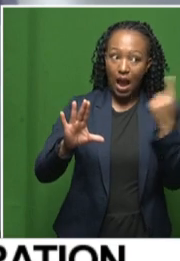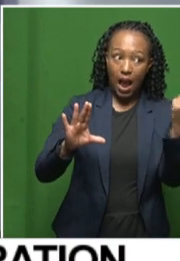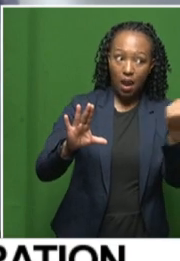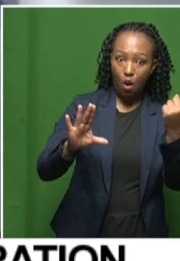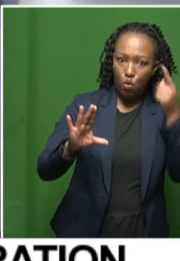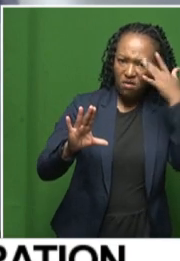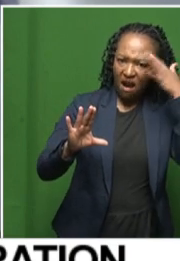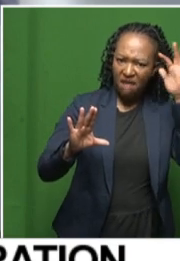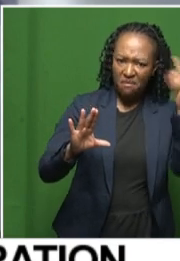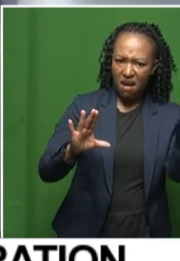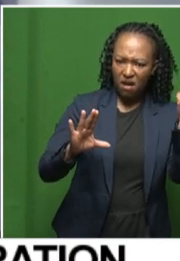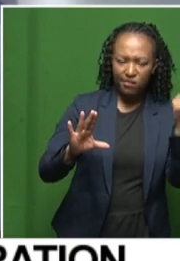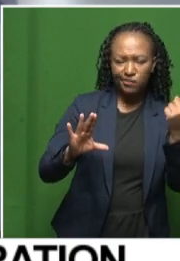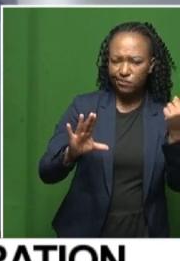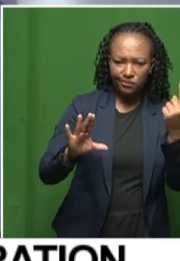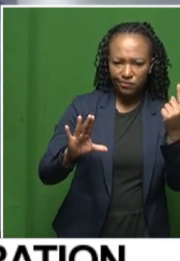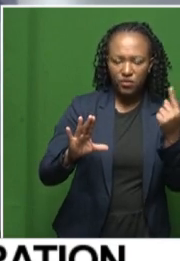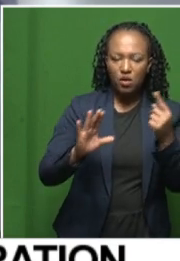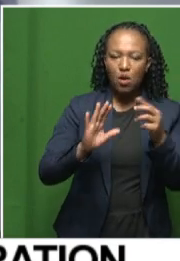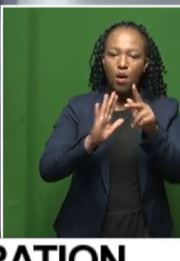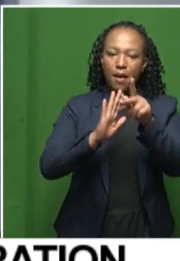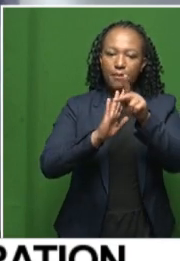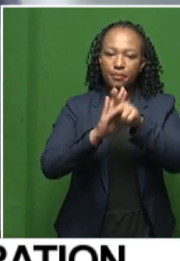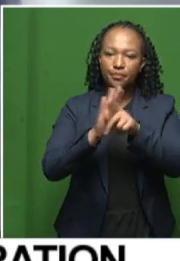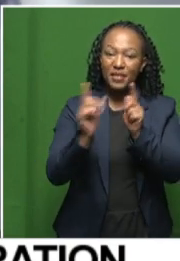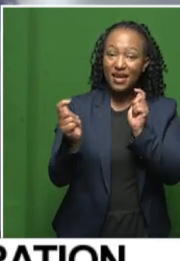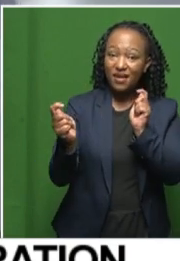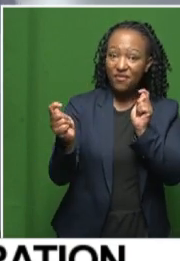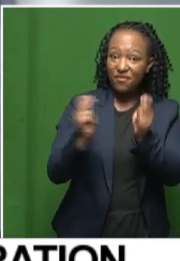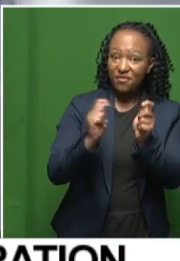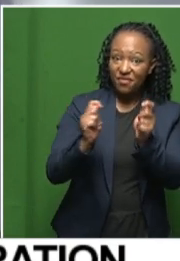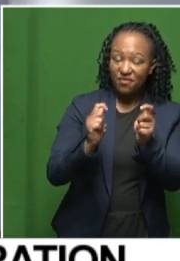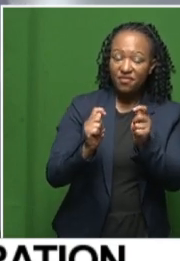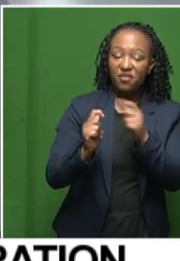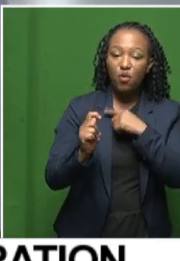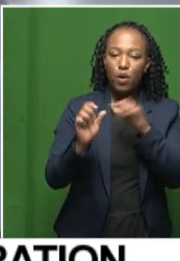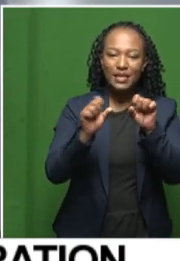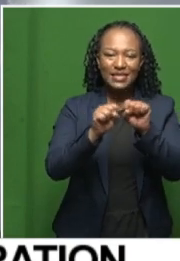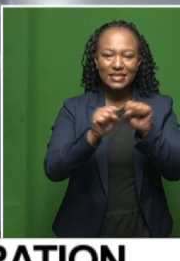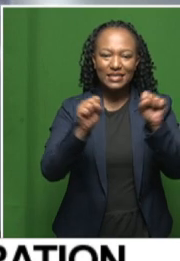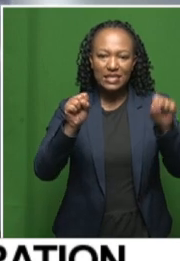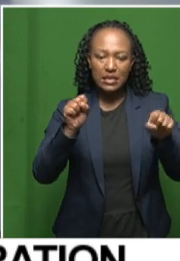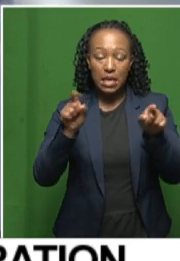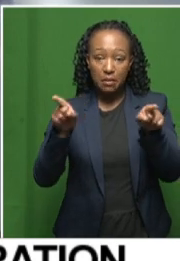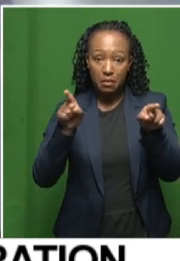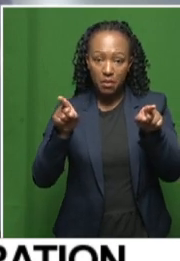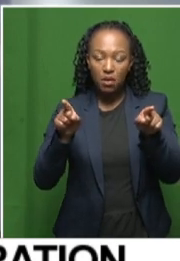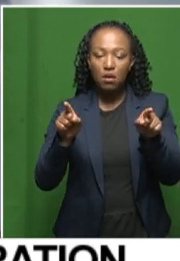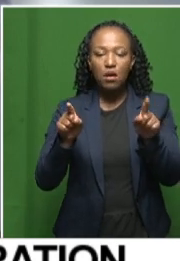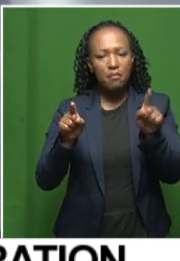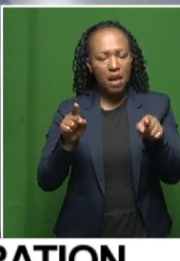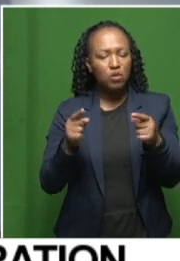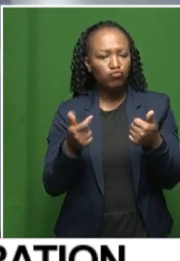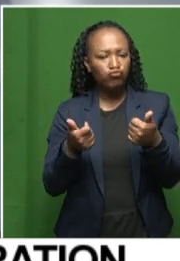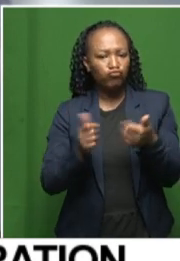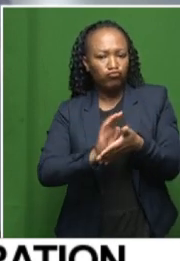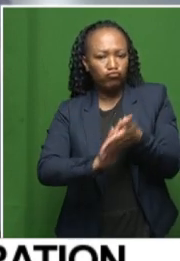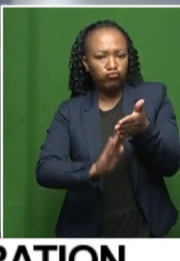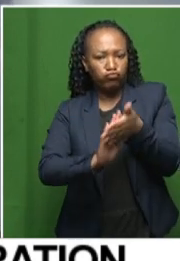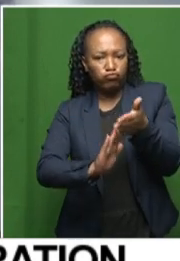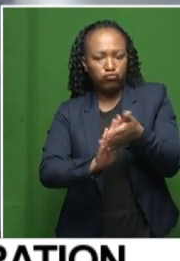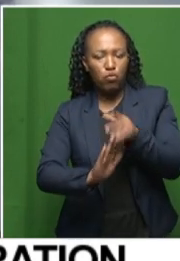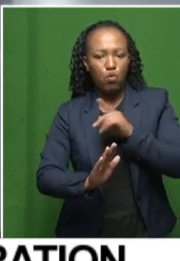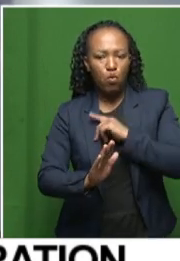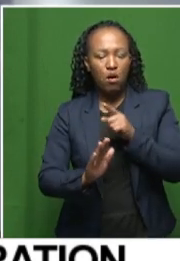So the need for policy reform that will allow these two systems to work together seamlessly and also to fast track the